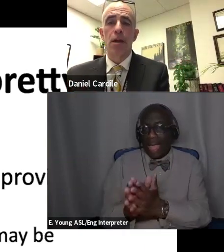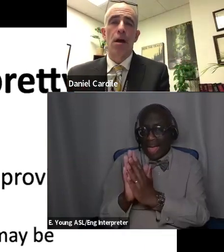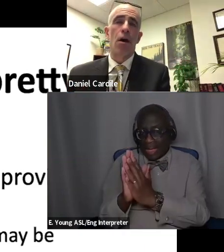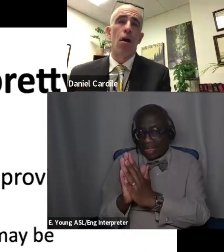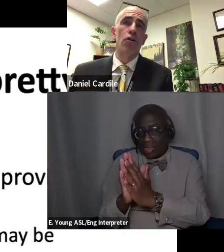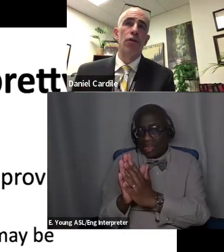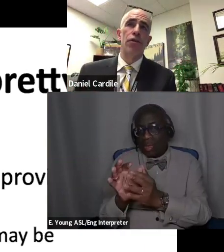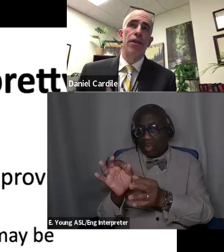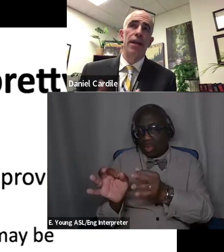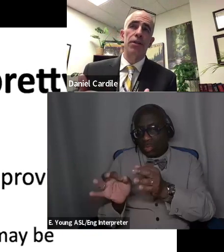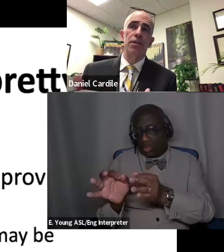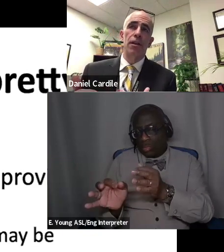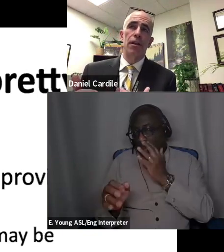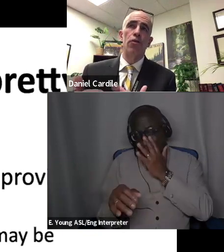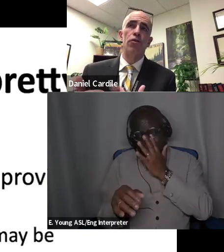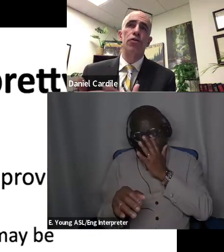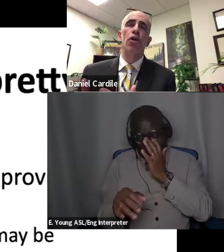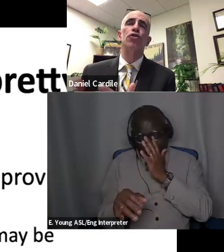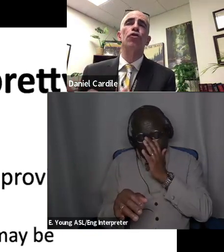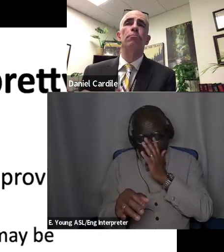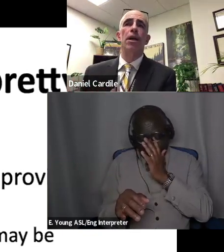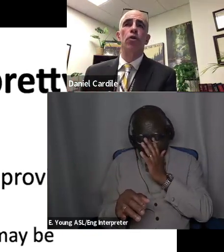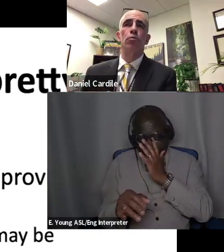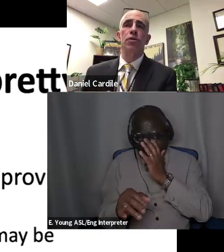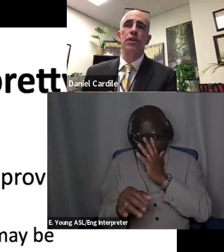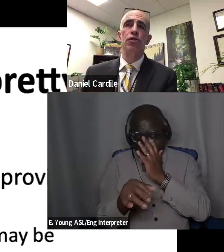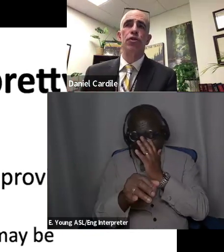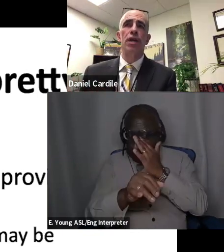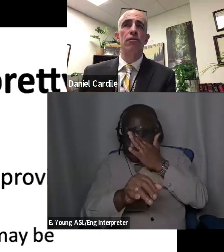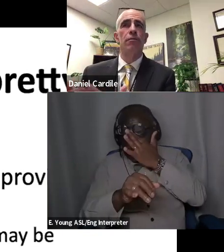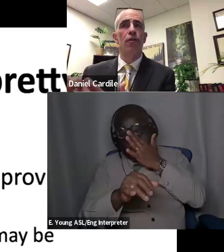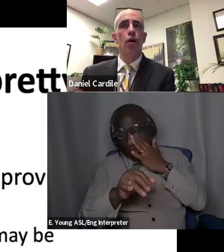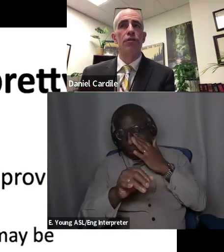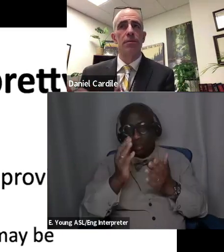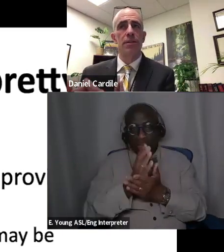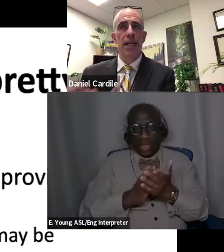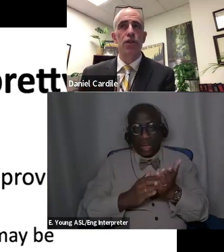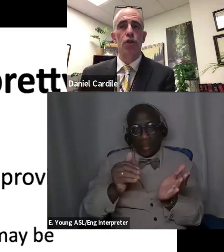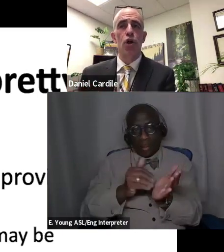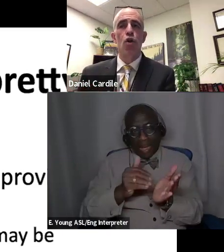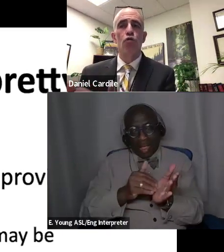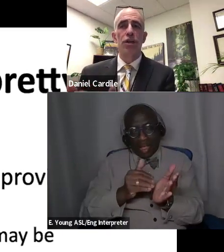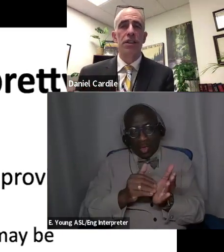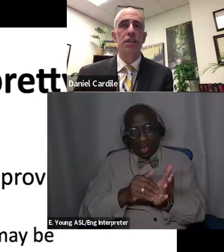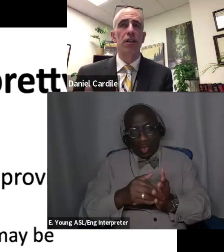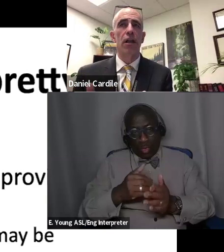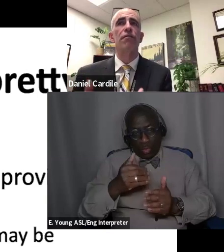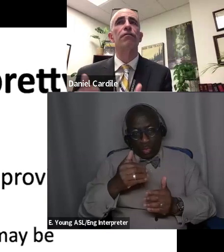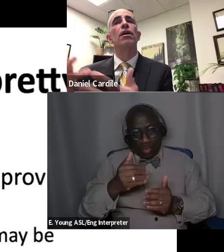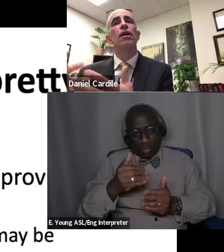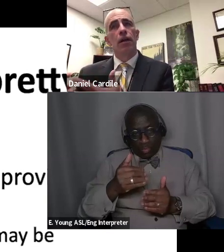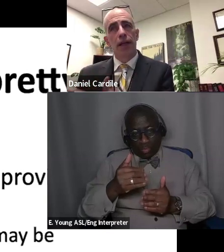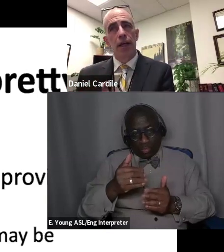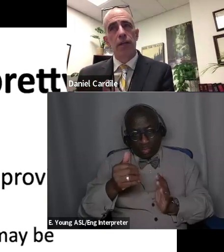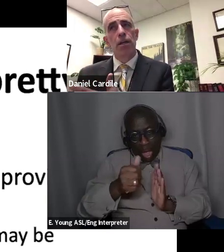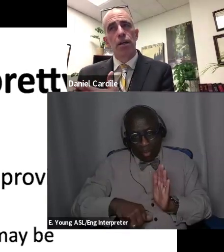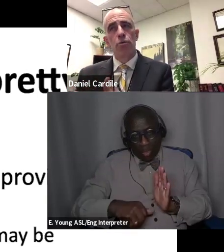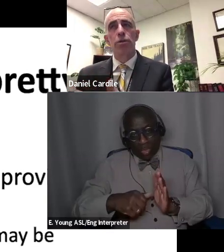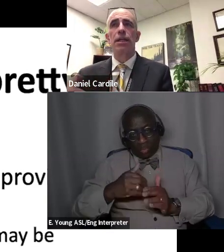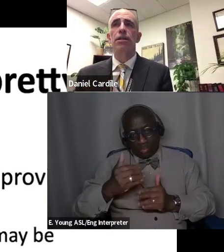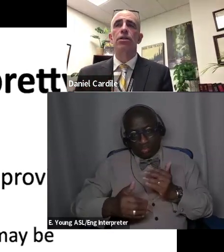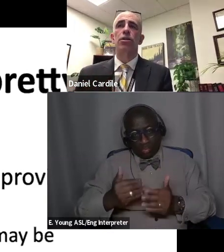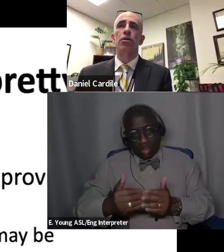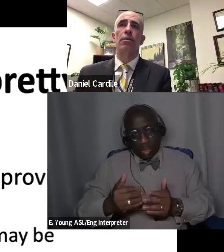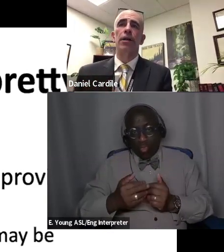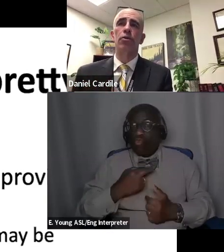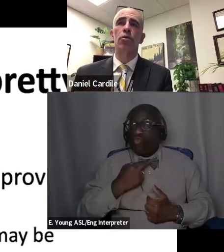that. Other things, certain medical procedures that involve substantial risks to life, again, you